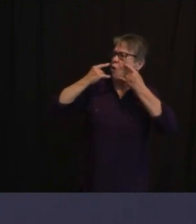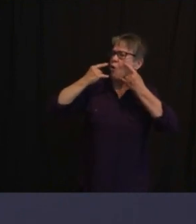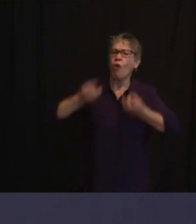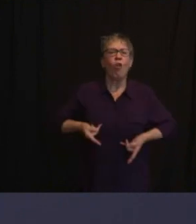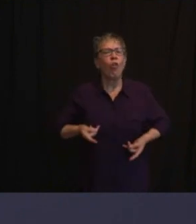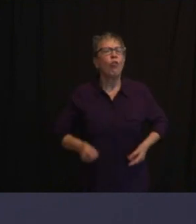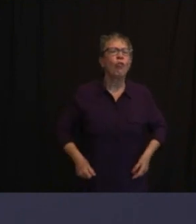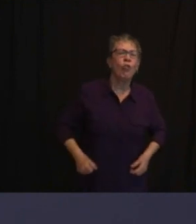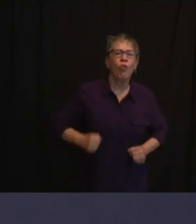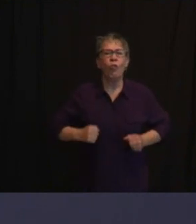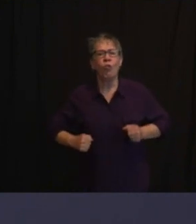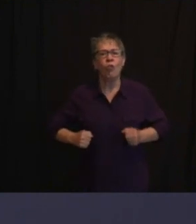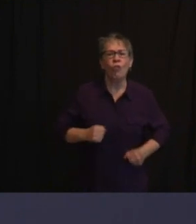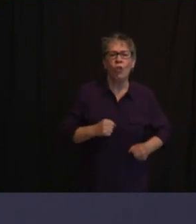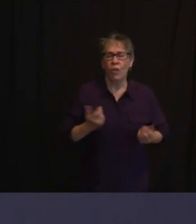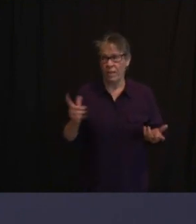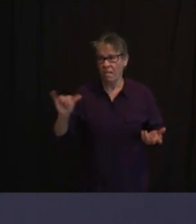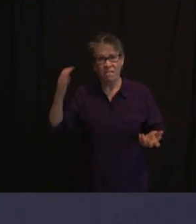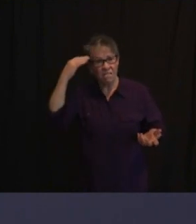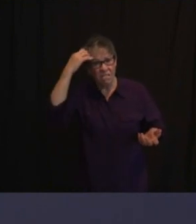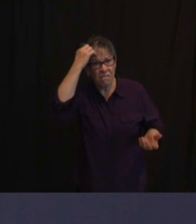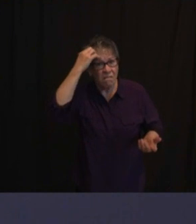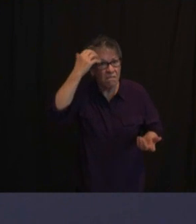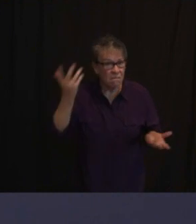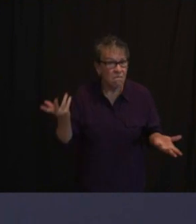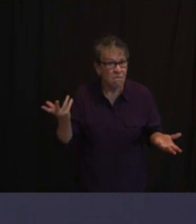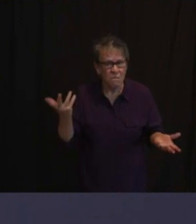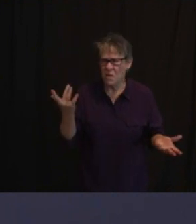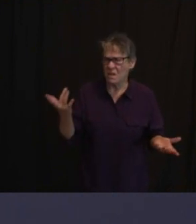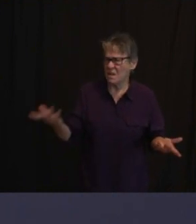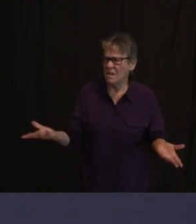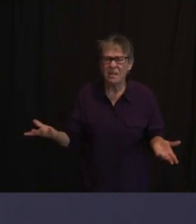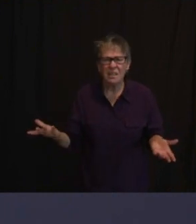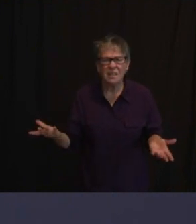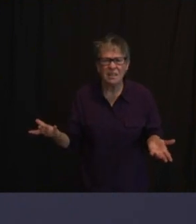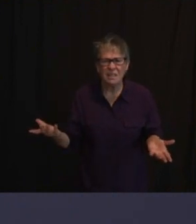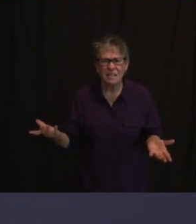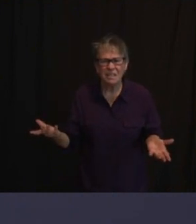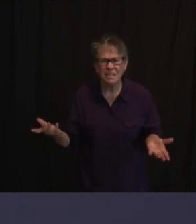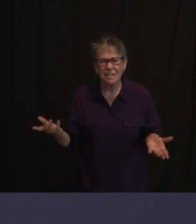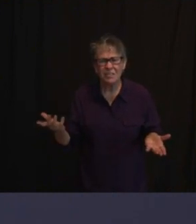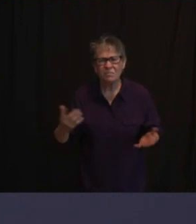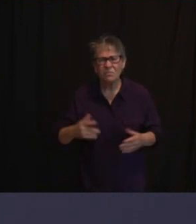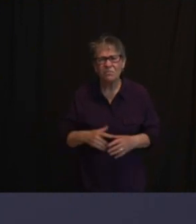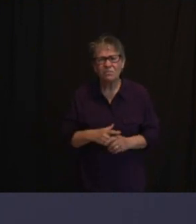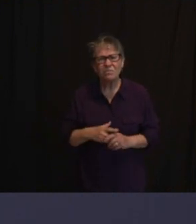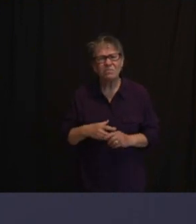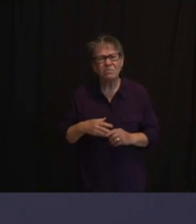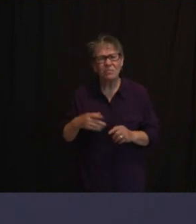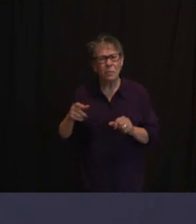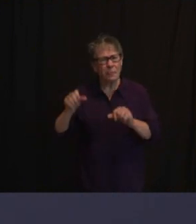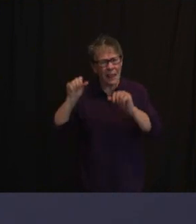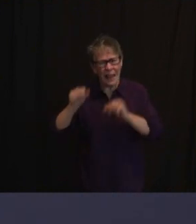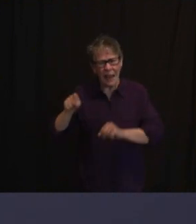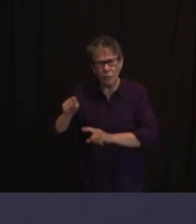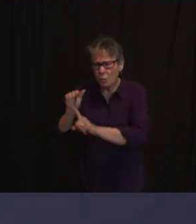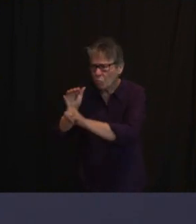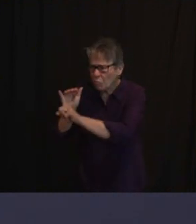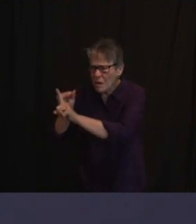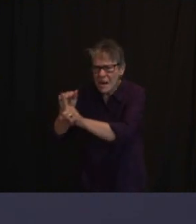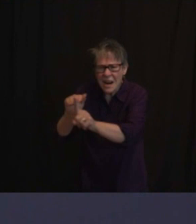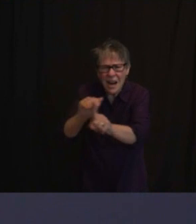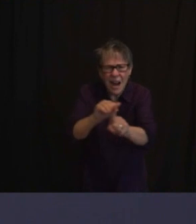Okay. So could you remind everybody, and perhaps the commissioner who needs